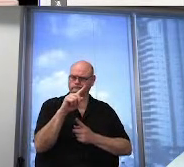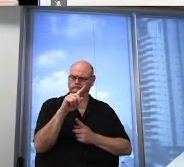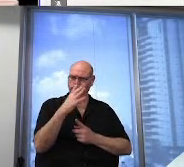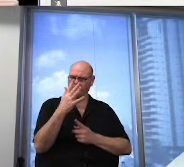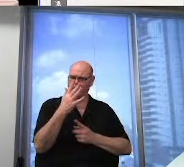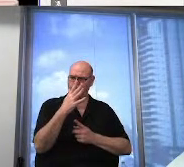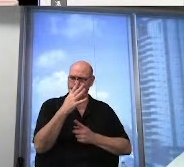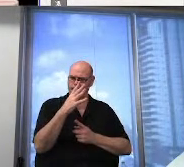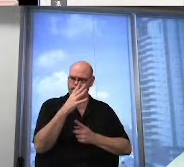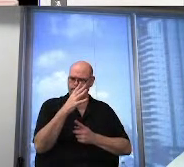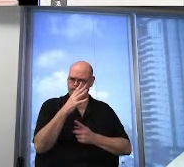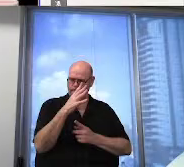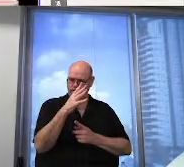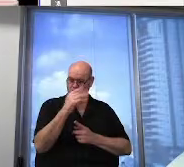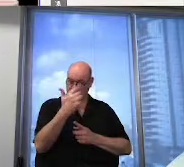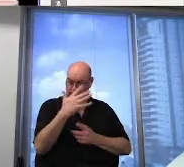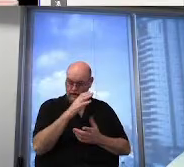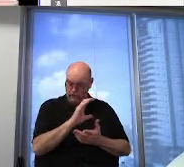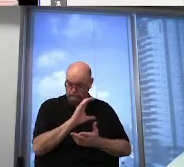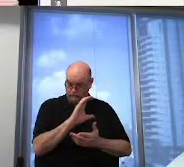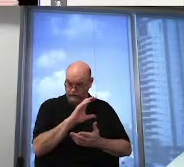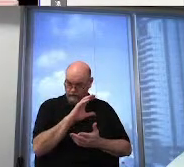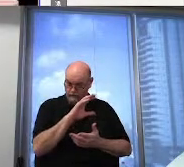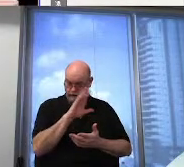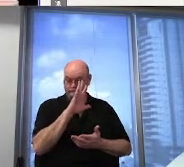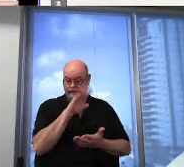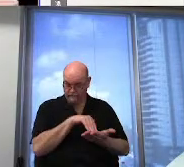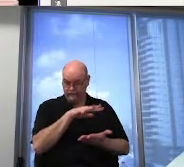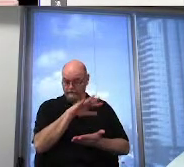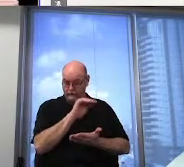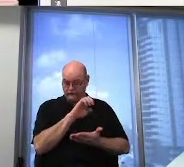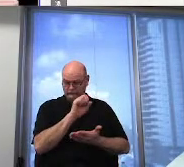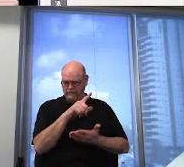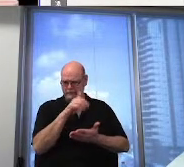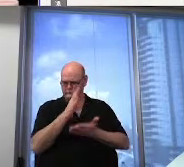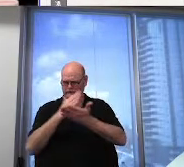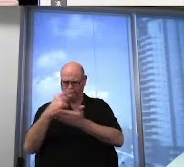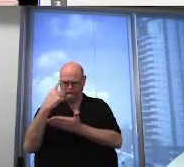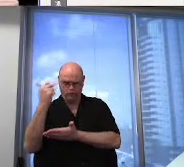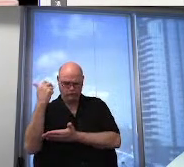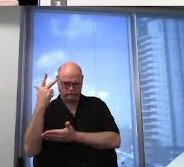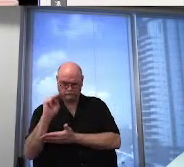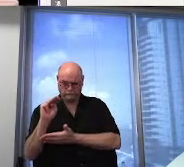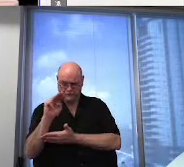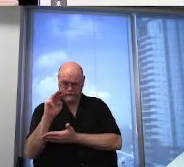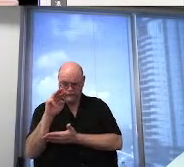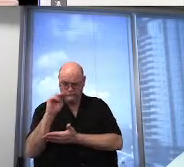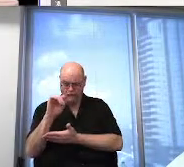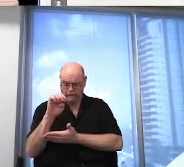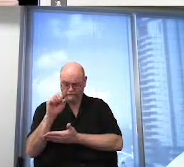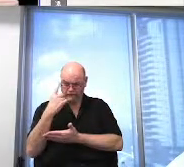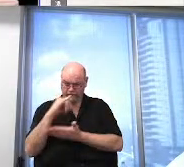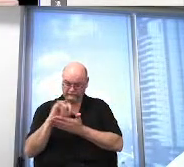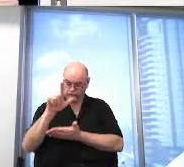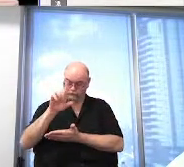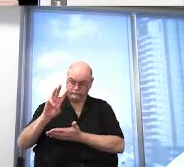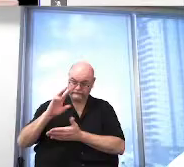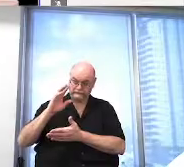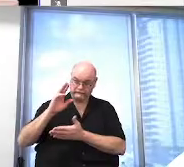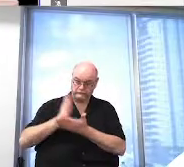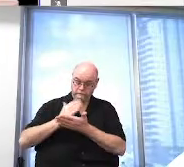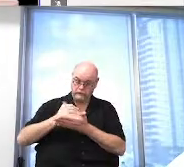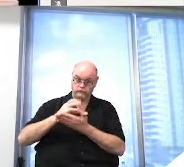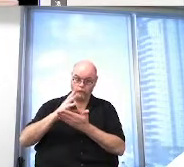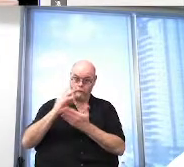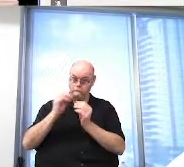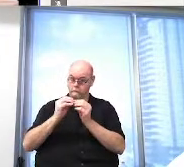for formulation and 1,300 miles have been obligated. What's the budget for that 1,300 miles? Is that the fiscal year 26 budget?